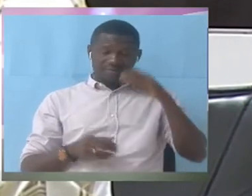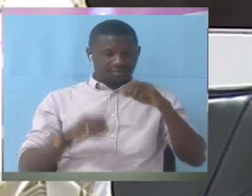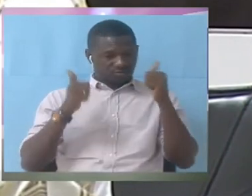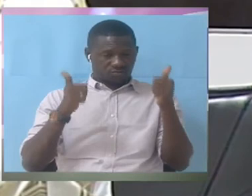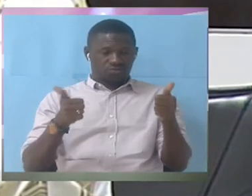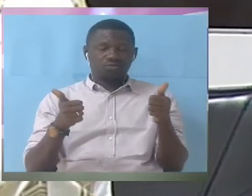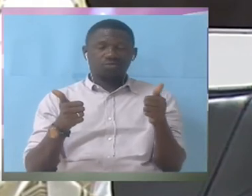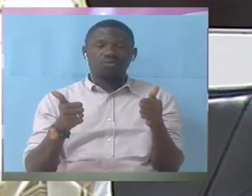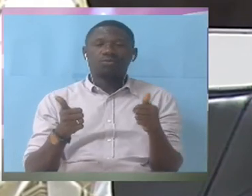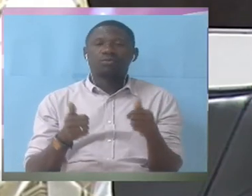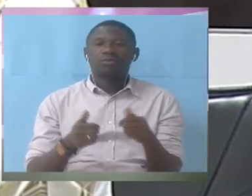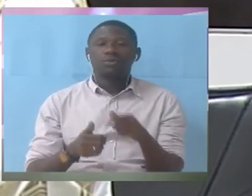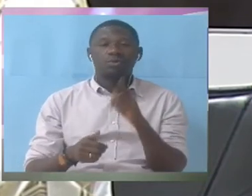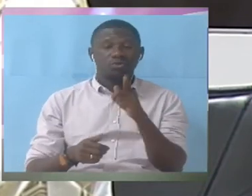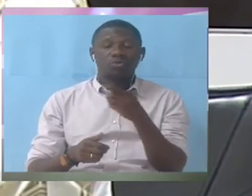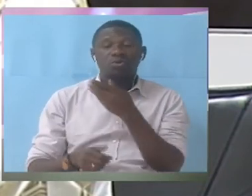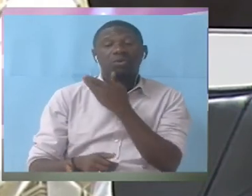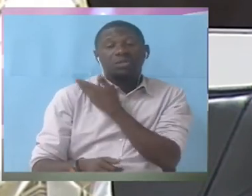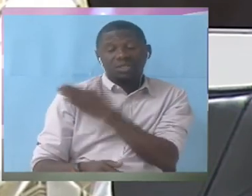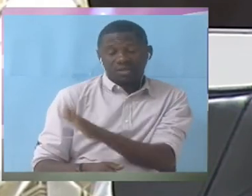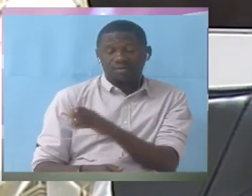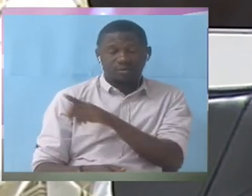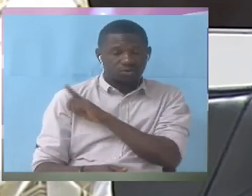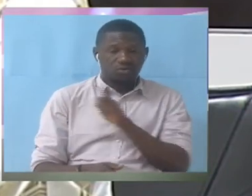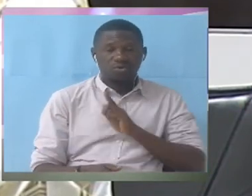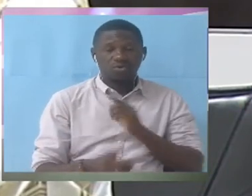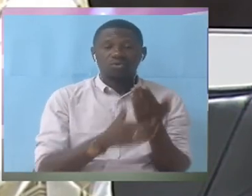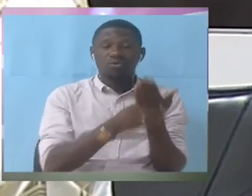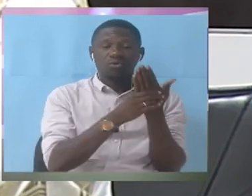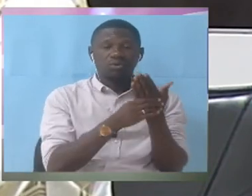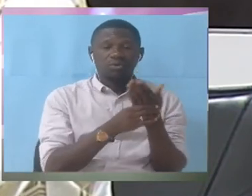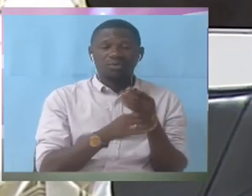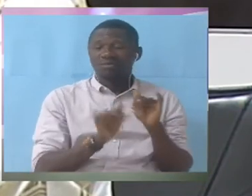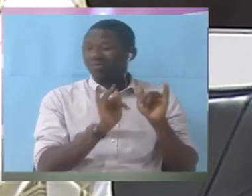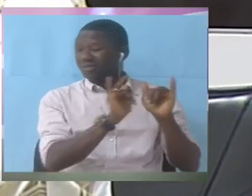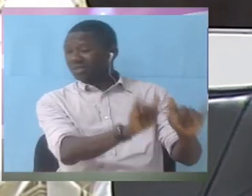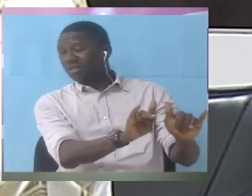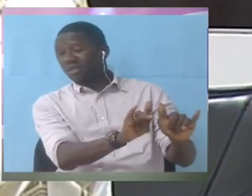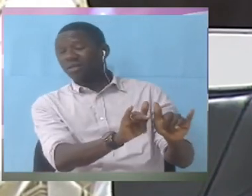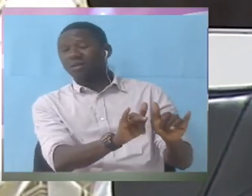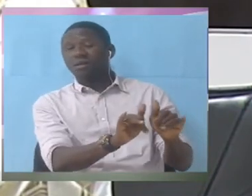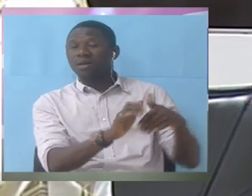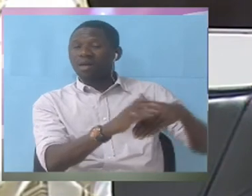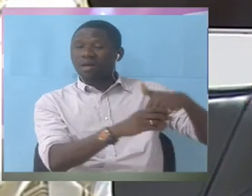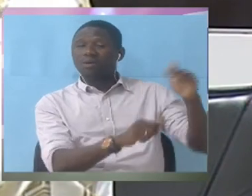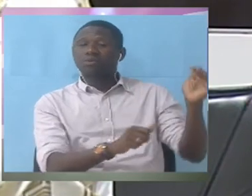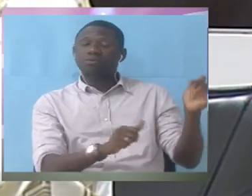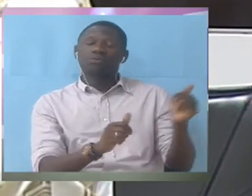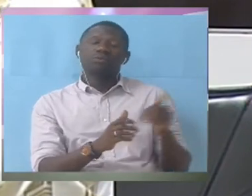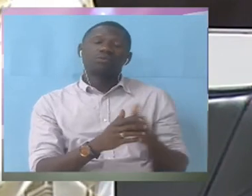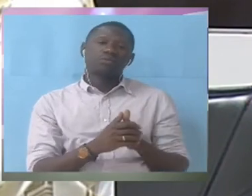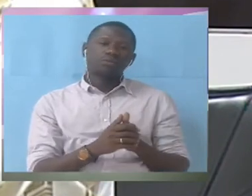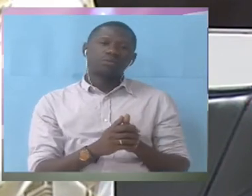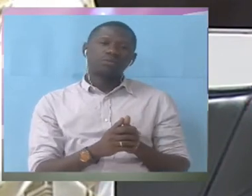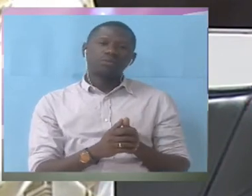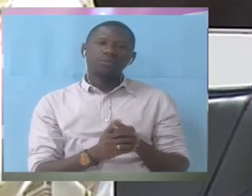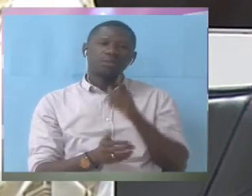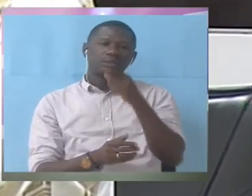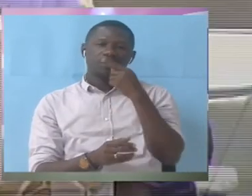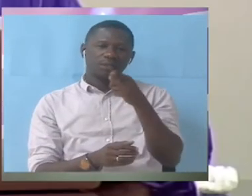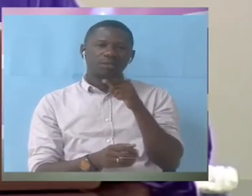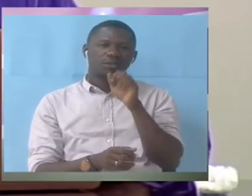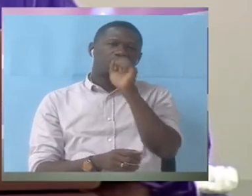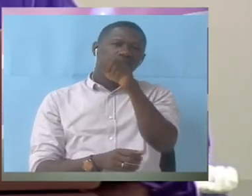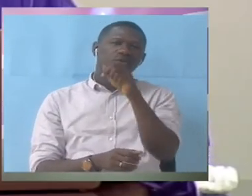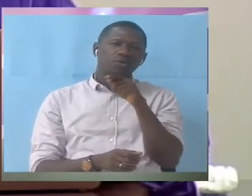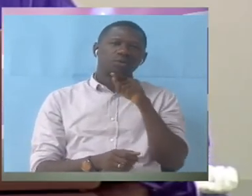Te mu ngey dox bu baax. So leave that to us. Baye ñuko. Stay out of it. De nga genné ci sa bopa. He said yow dañ la